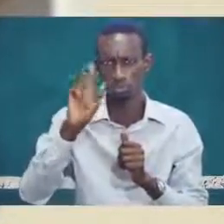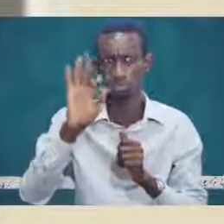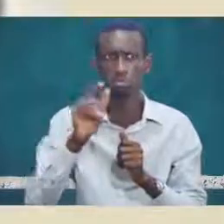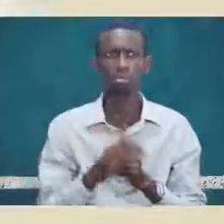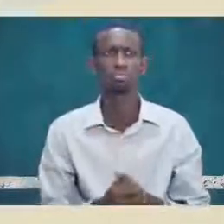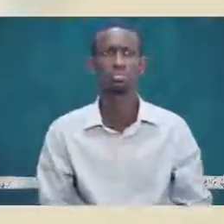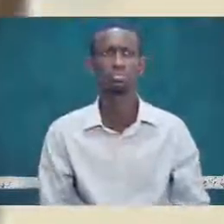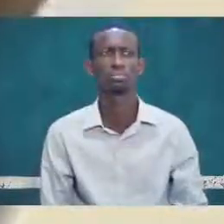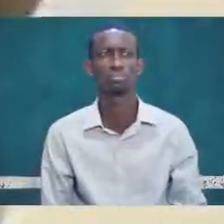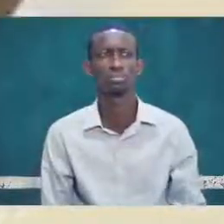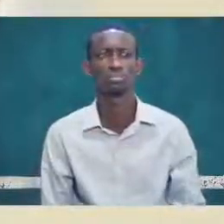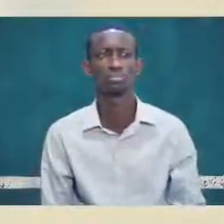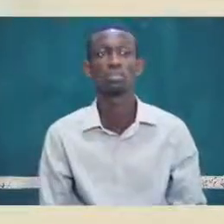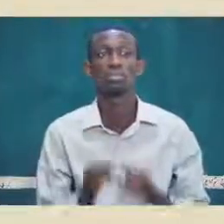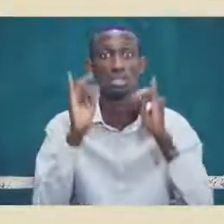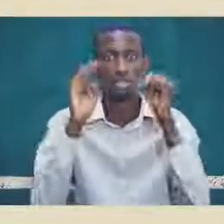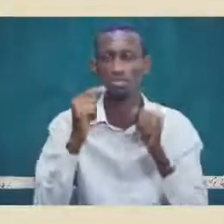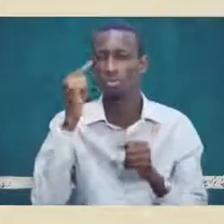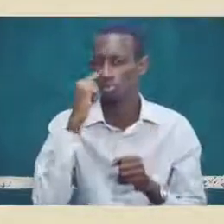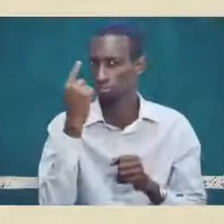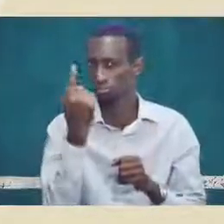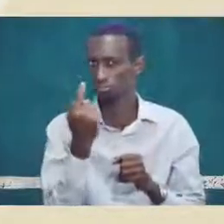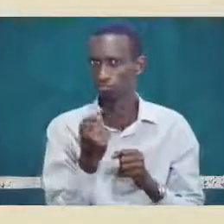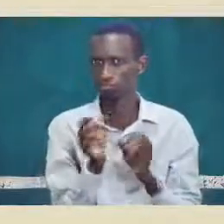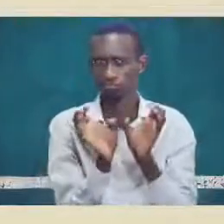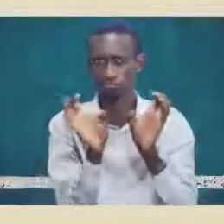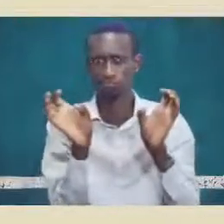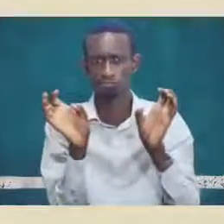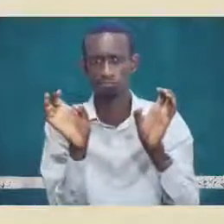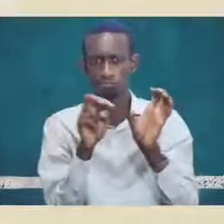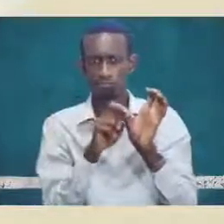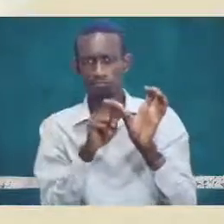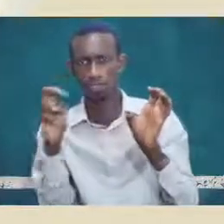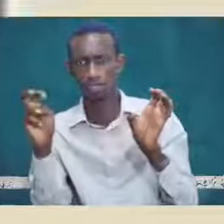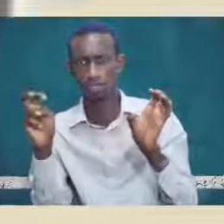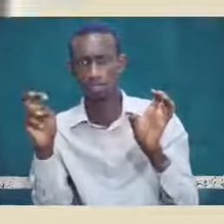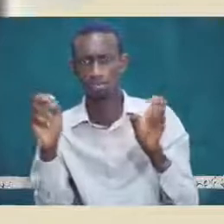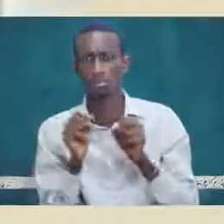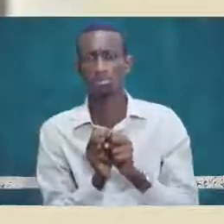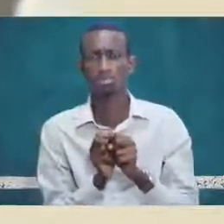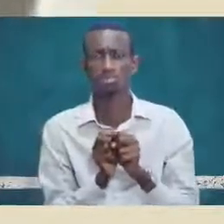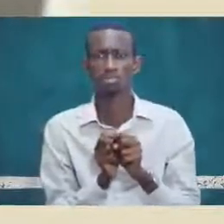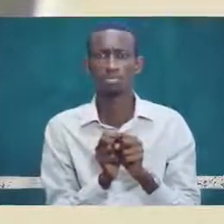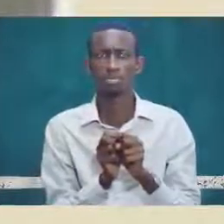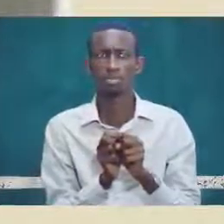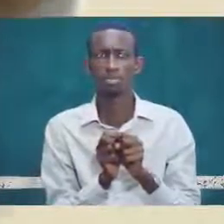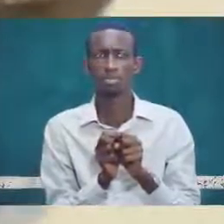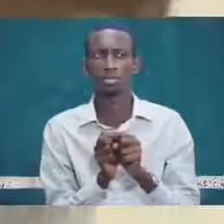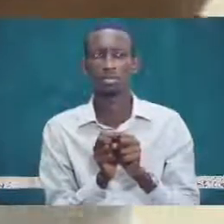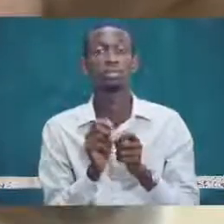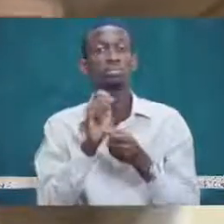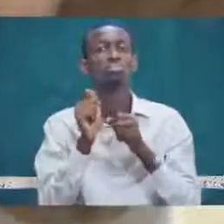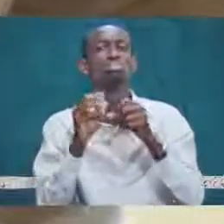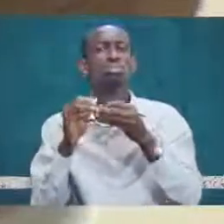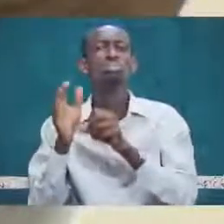place. One substance decomposes into a number of products, more than one